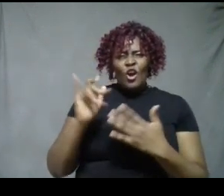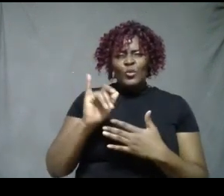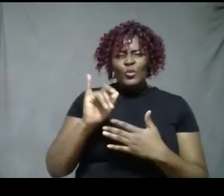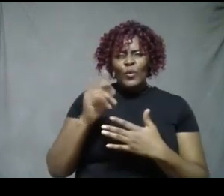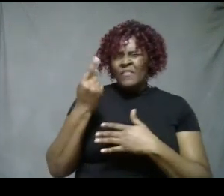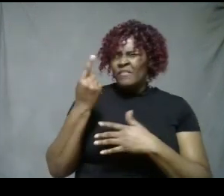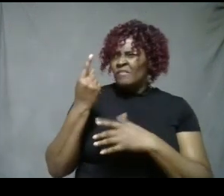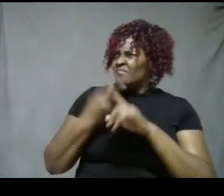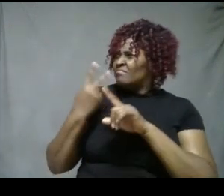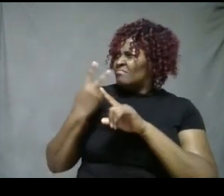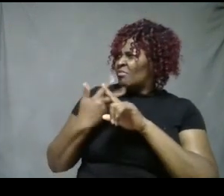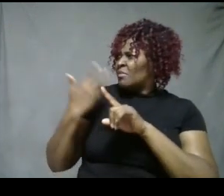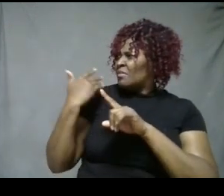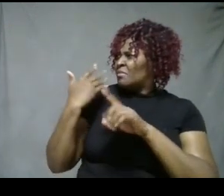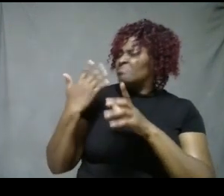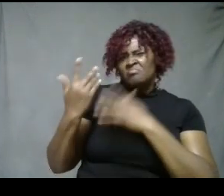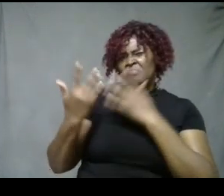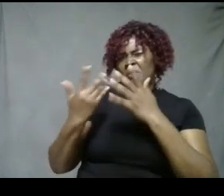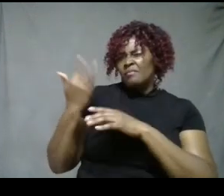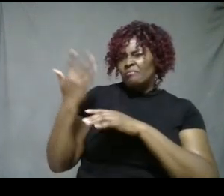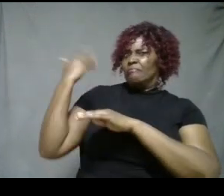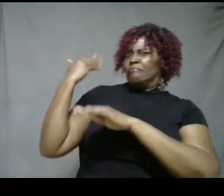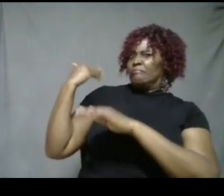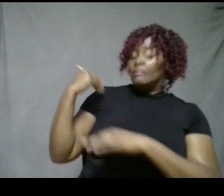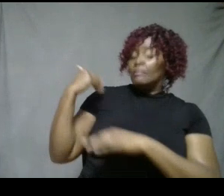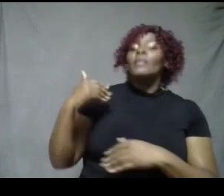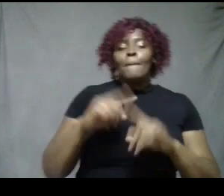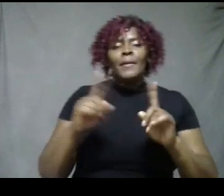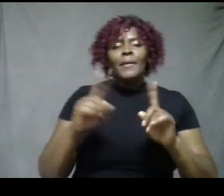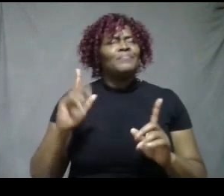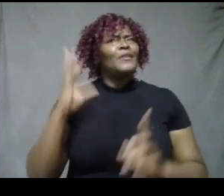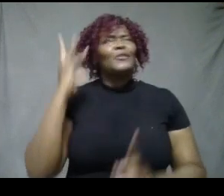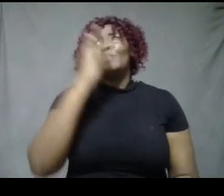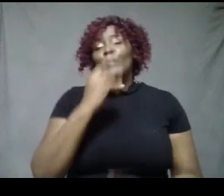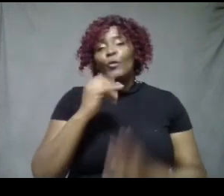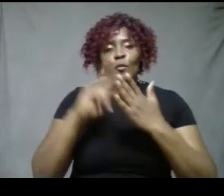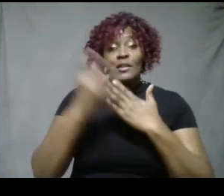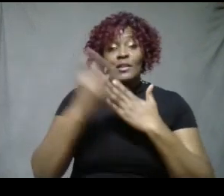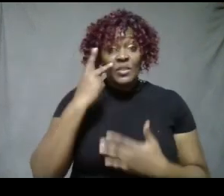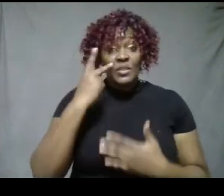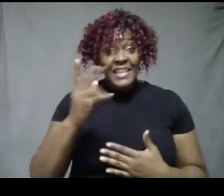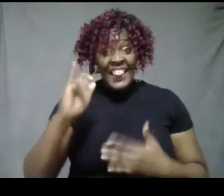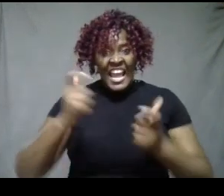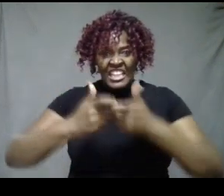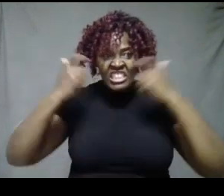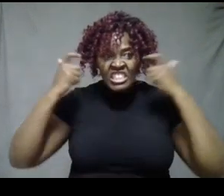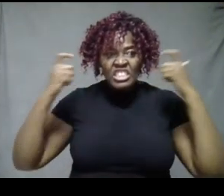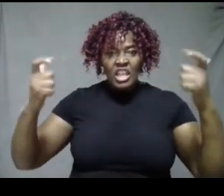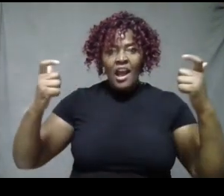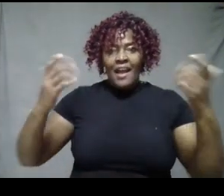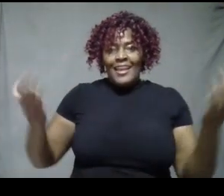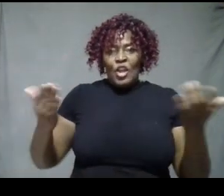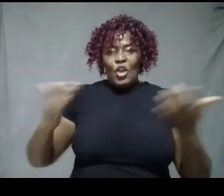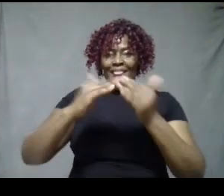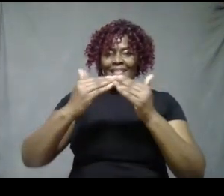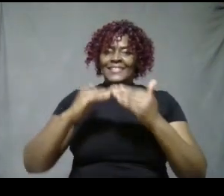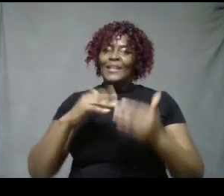maybe more than that. It's been a while. But it is a beautiful project, and seeing a project of that magnitude in our city would